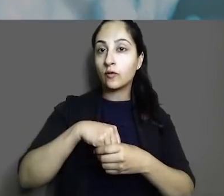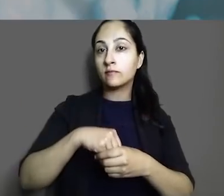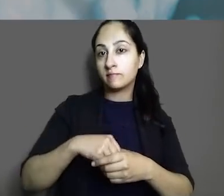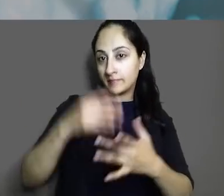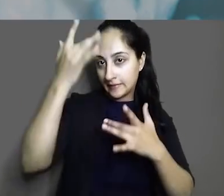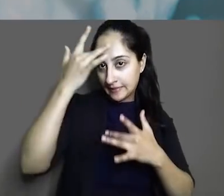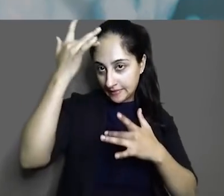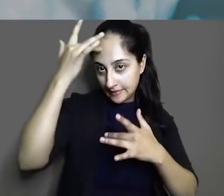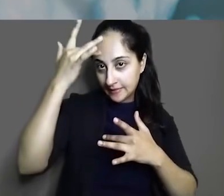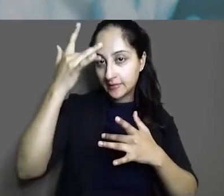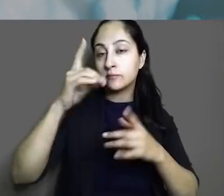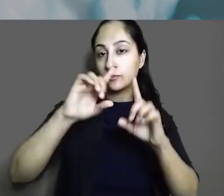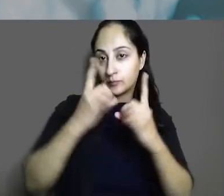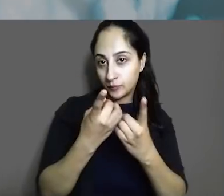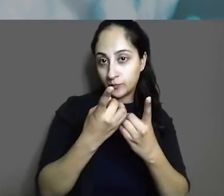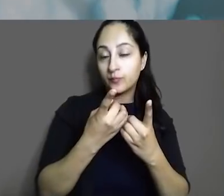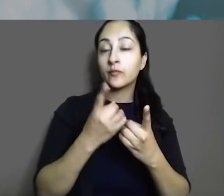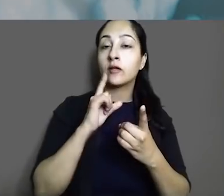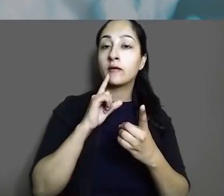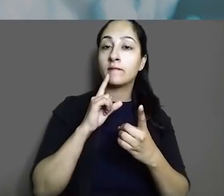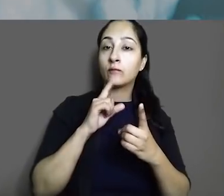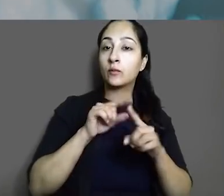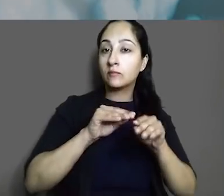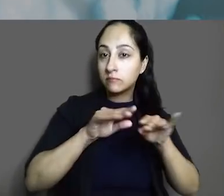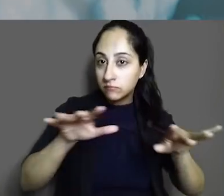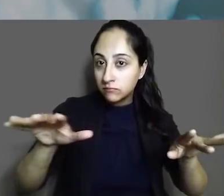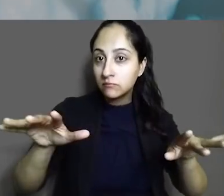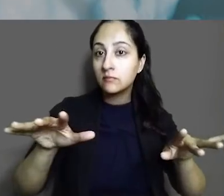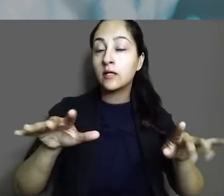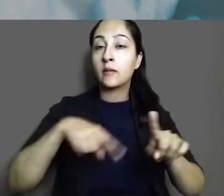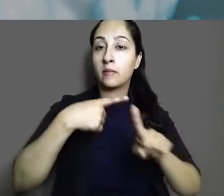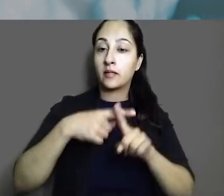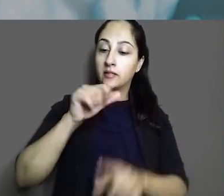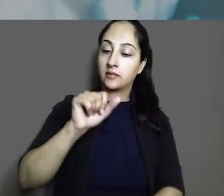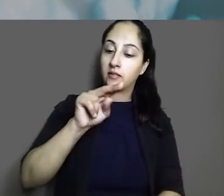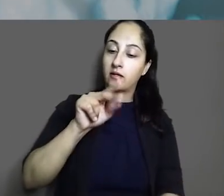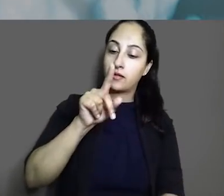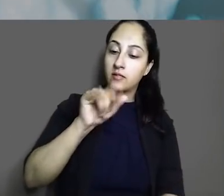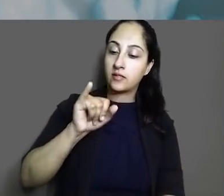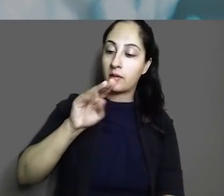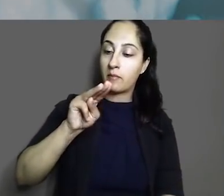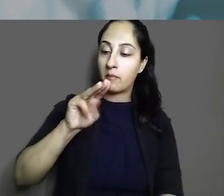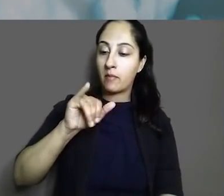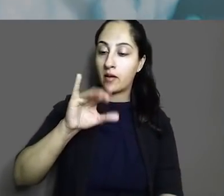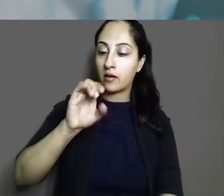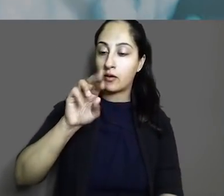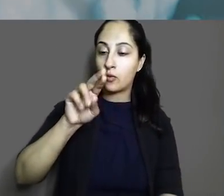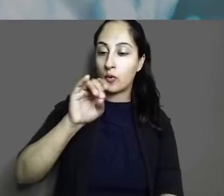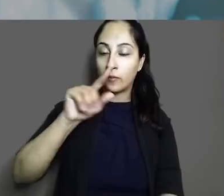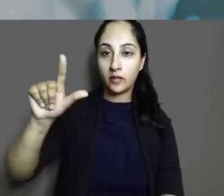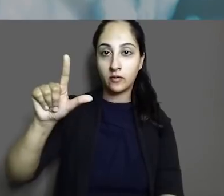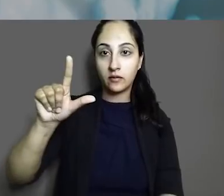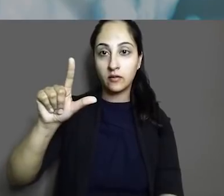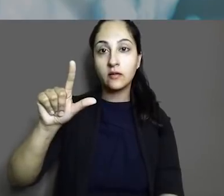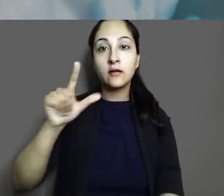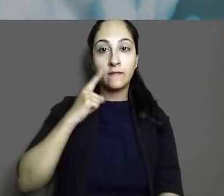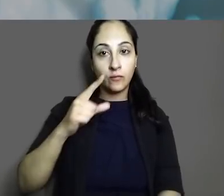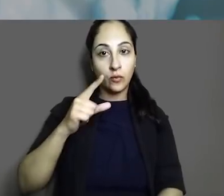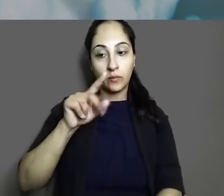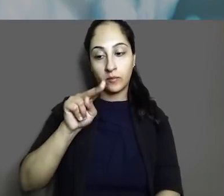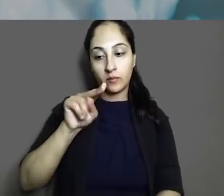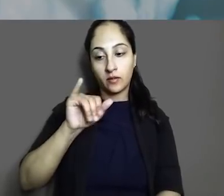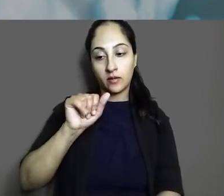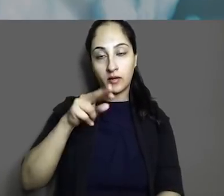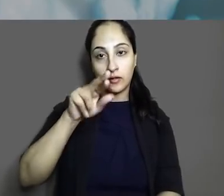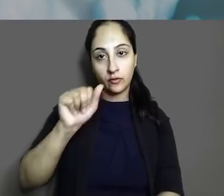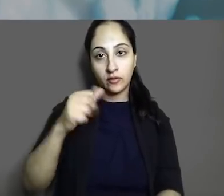He currently serves as the Director of the Division of Infectious Diseases and Antimicrobial Stewardship Program at Niagara Health.